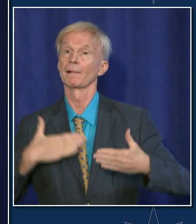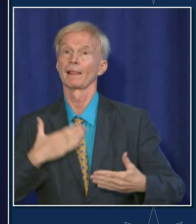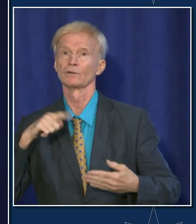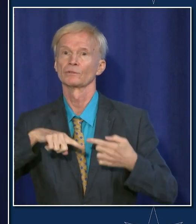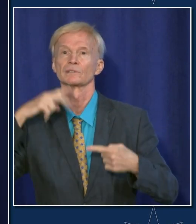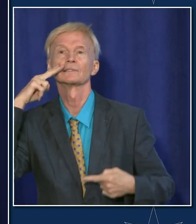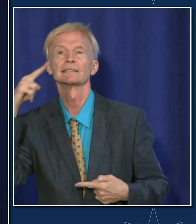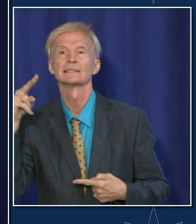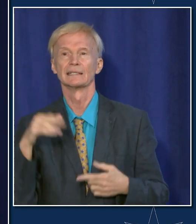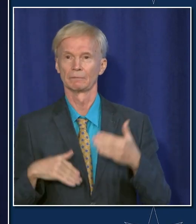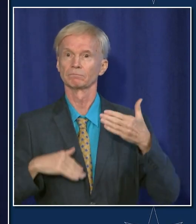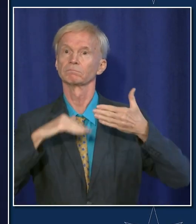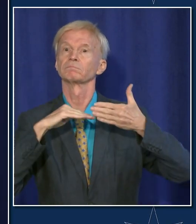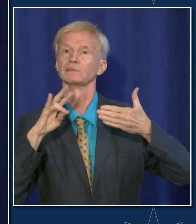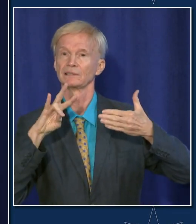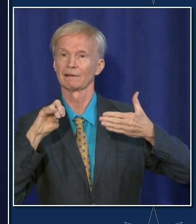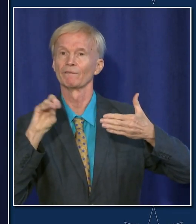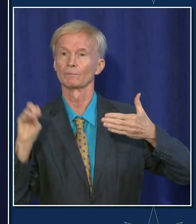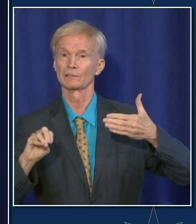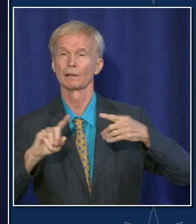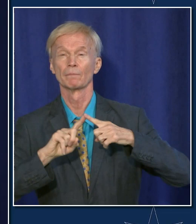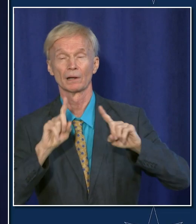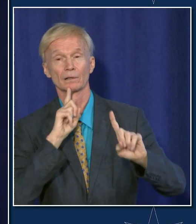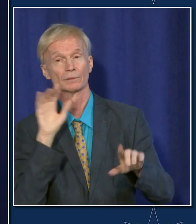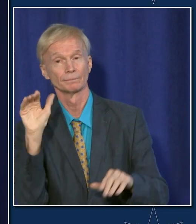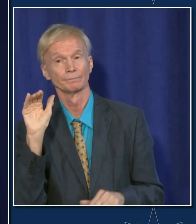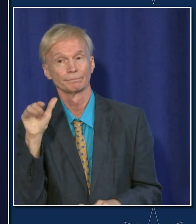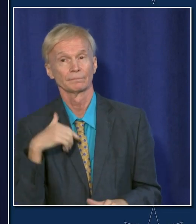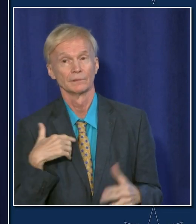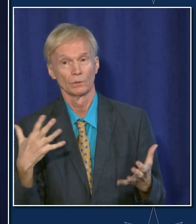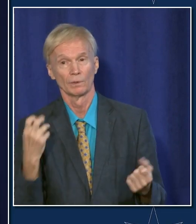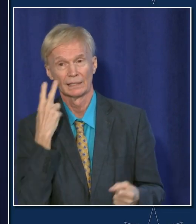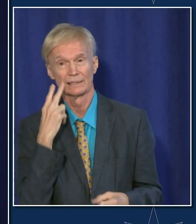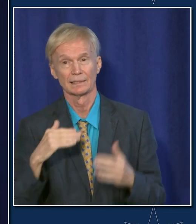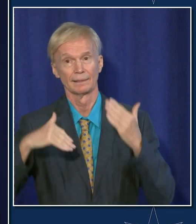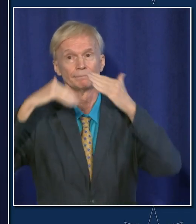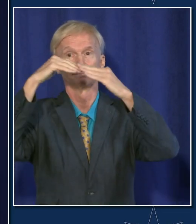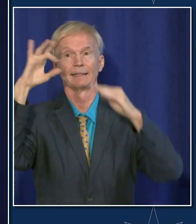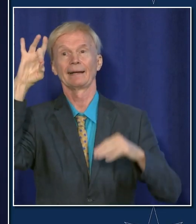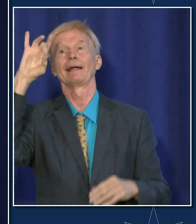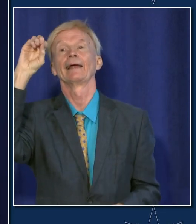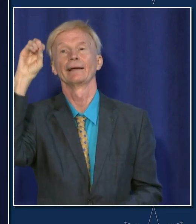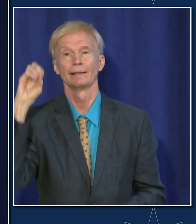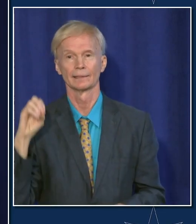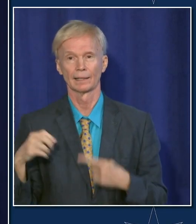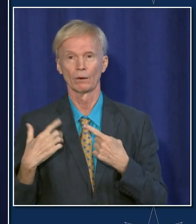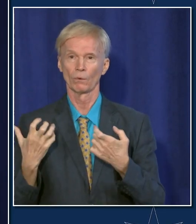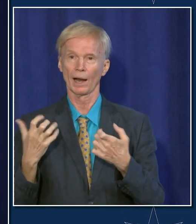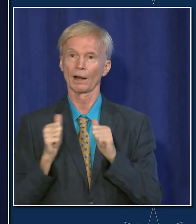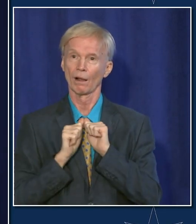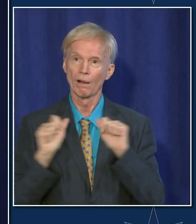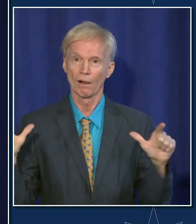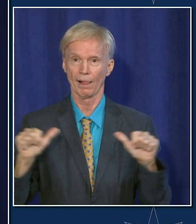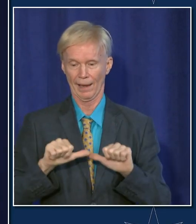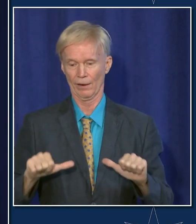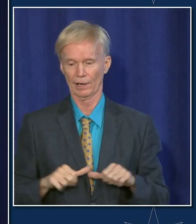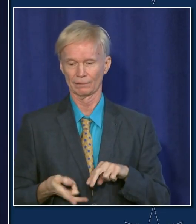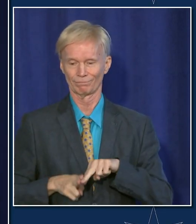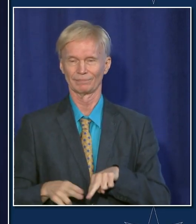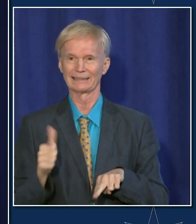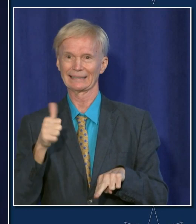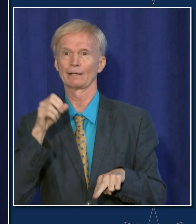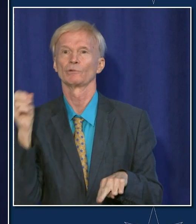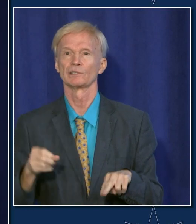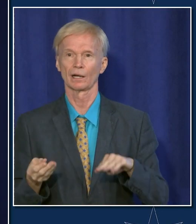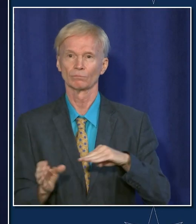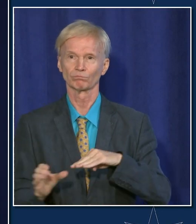areas getting to 70%. But let me tell you, I want to see those areas get to 80%. I want every area to move up by at least